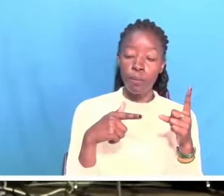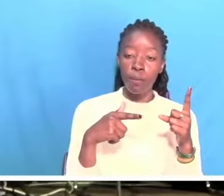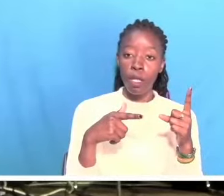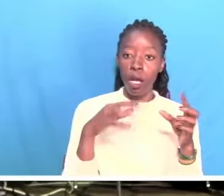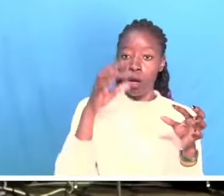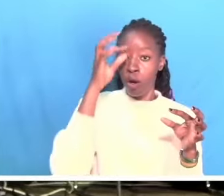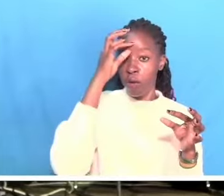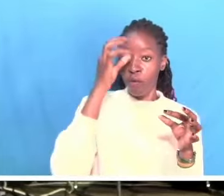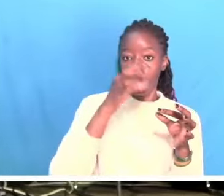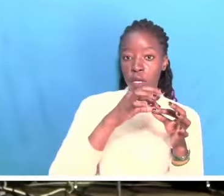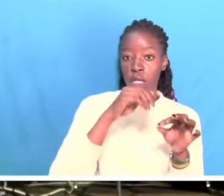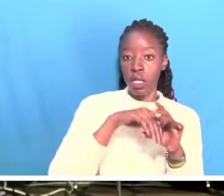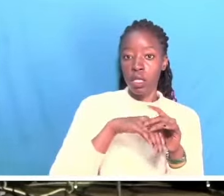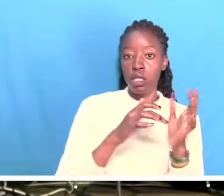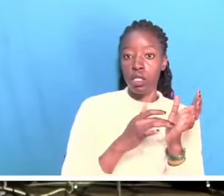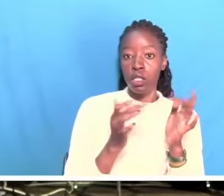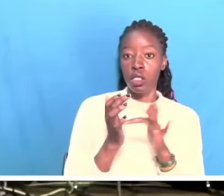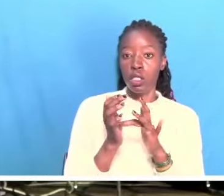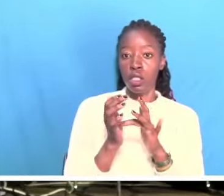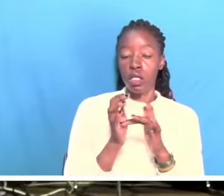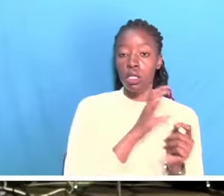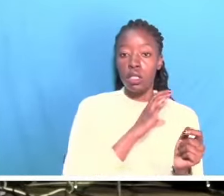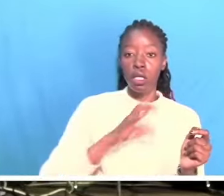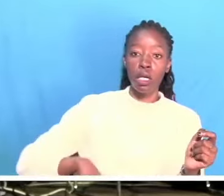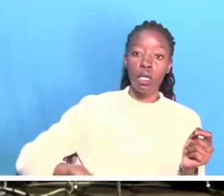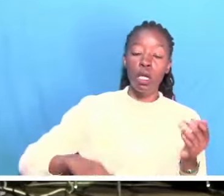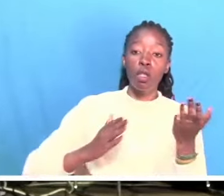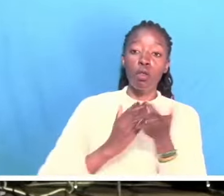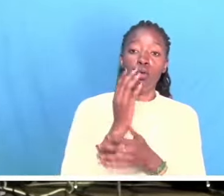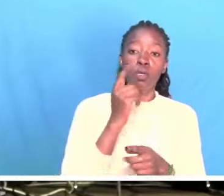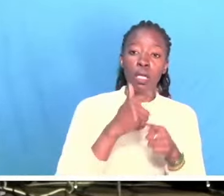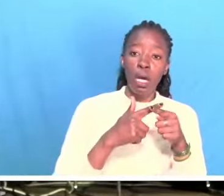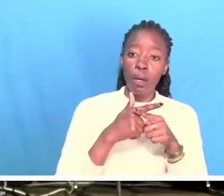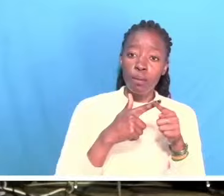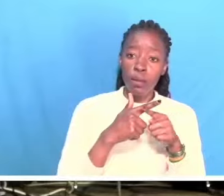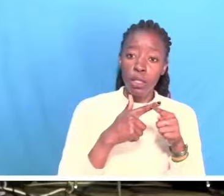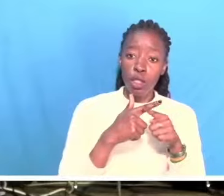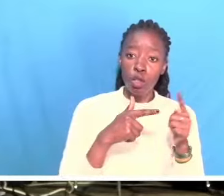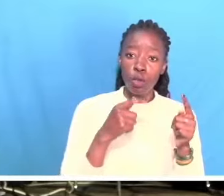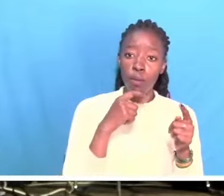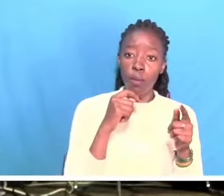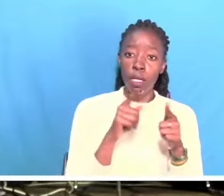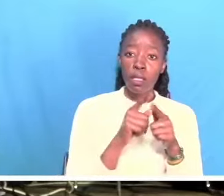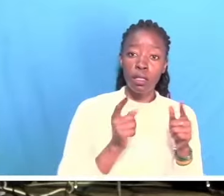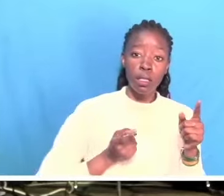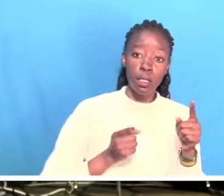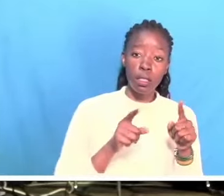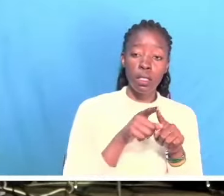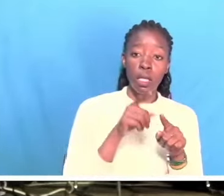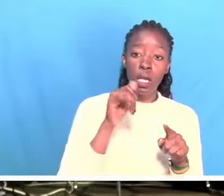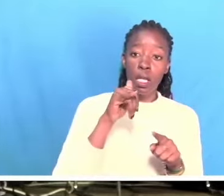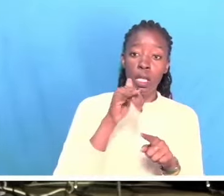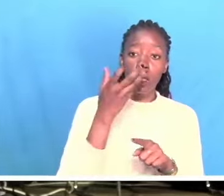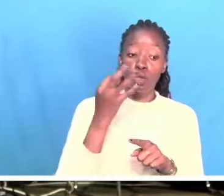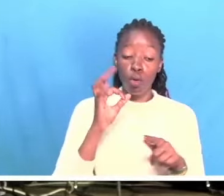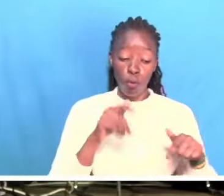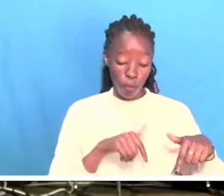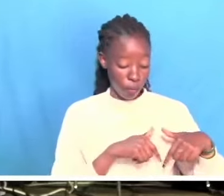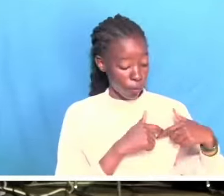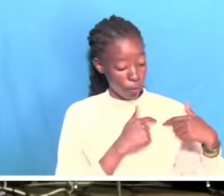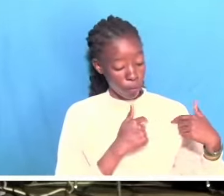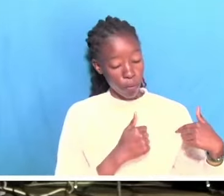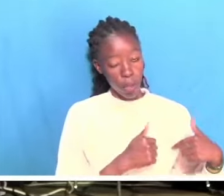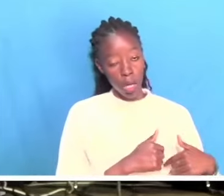in Jesus Christ. True circumcision, brothers and sisters, true circumcision, brothers and sisters, is that of the heart.